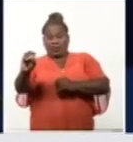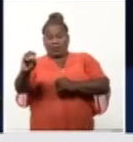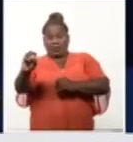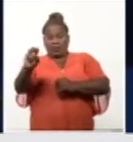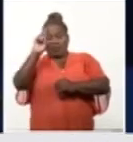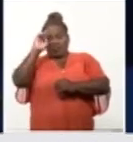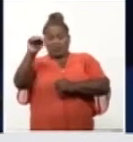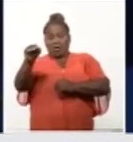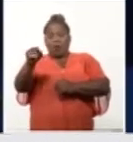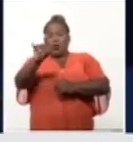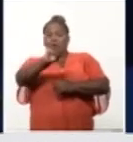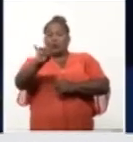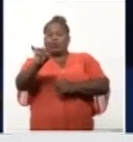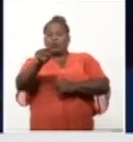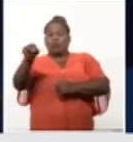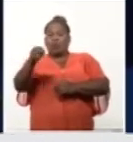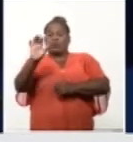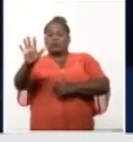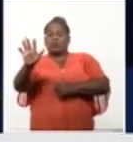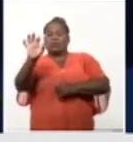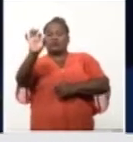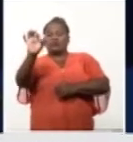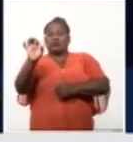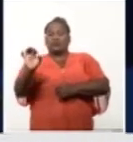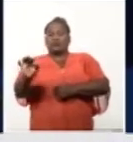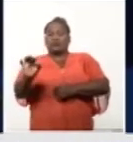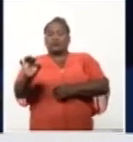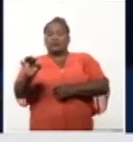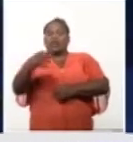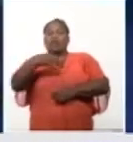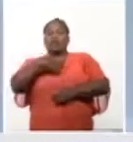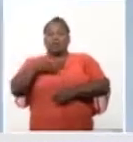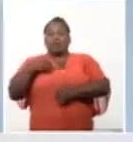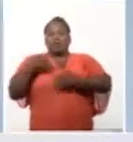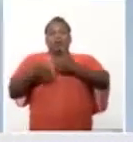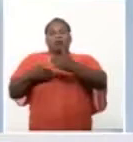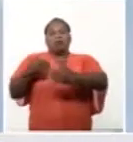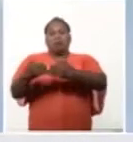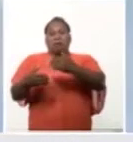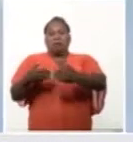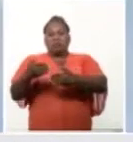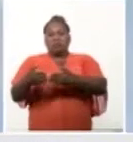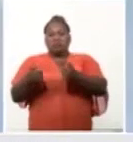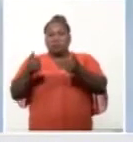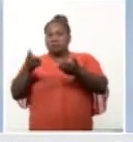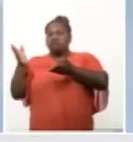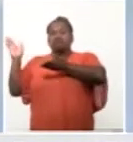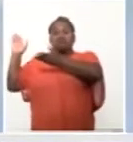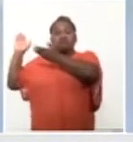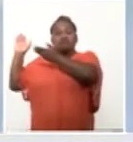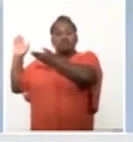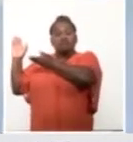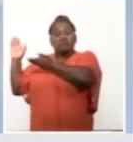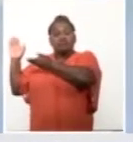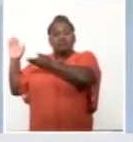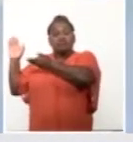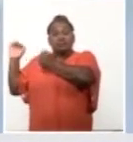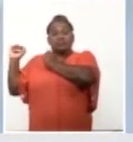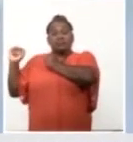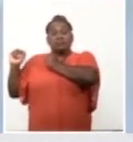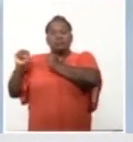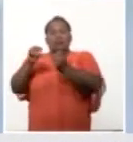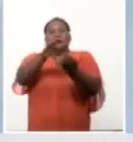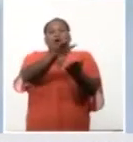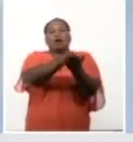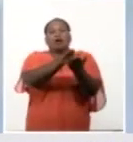And we stress that out of them, 239 patients, that is 99.5%, have a